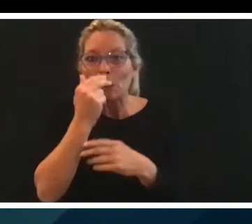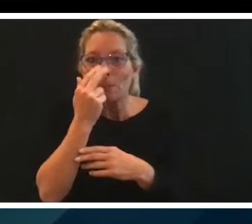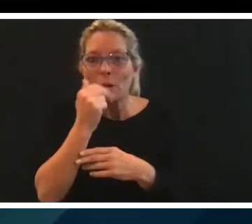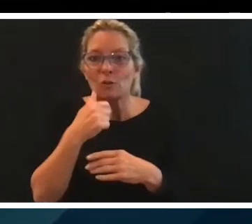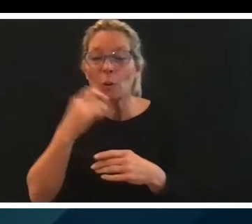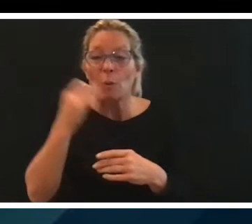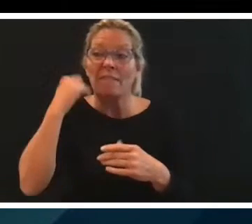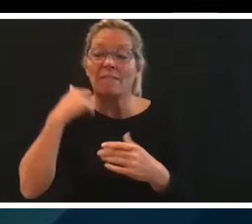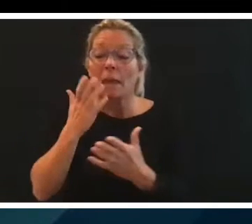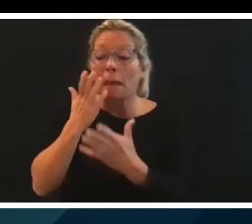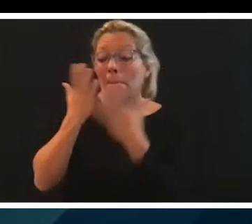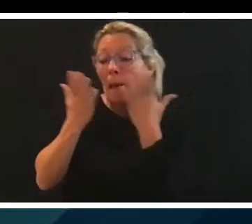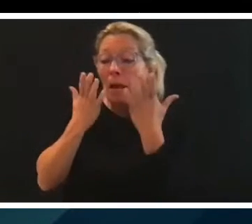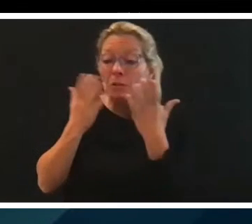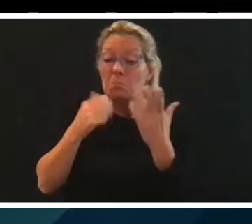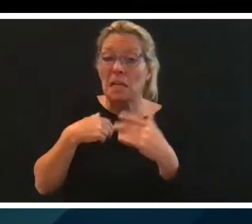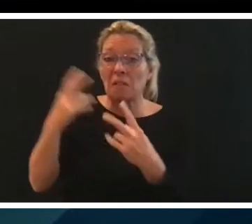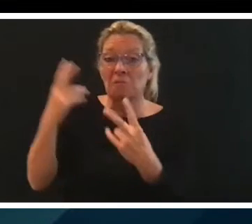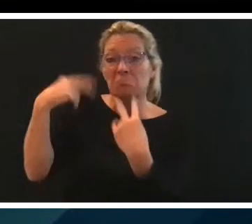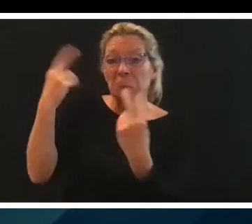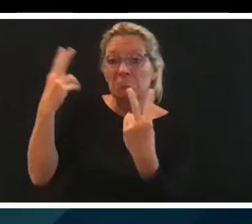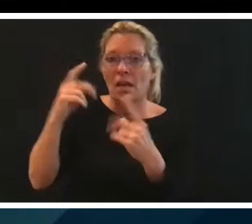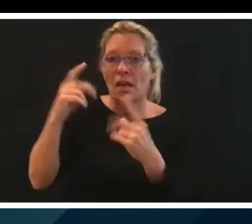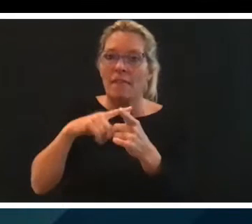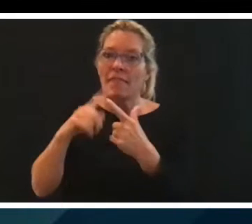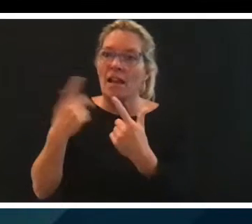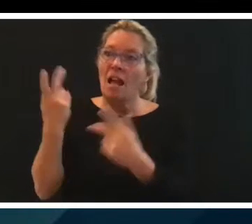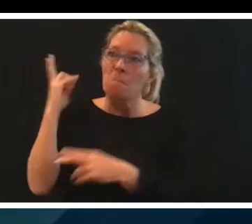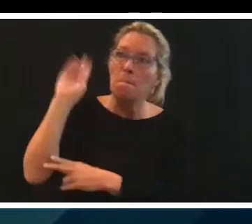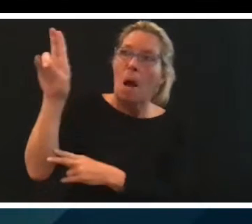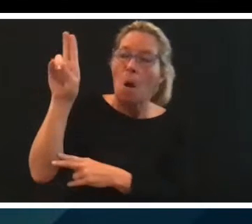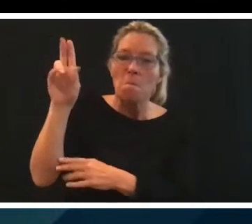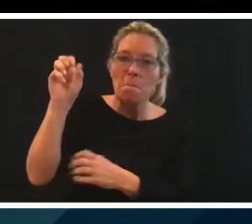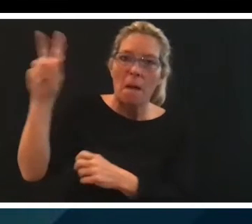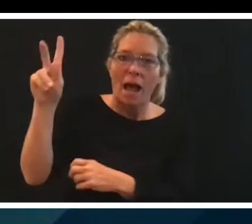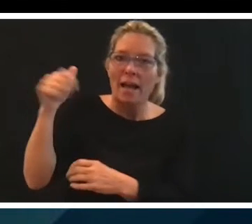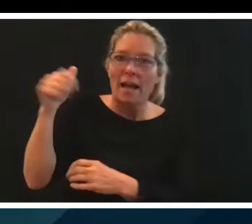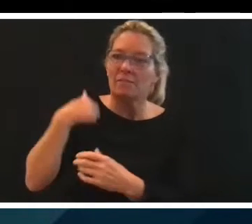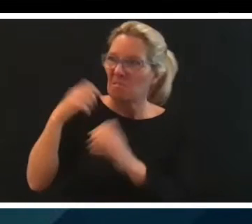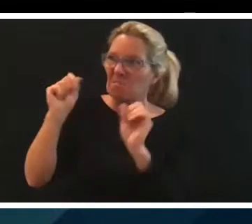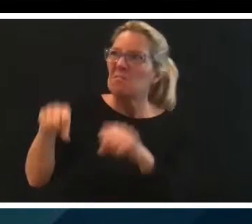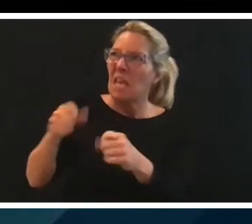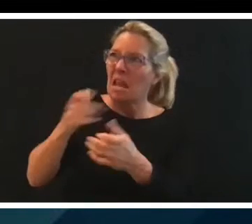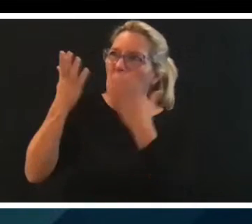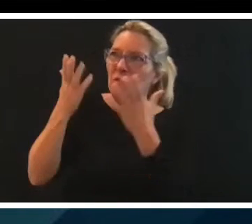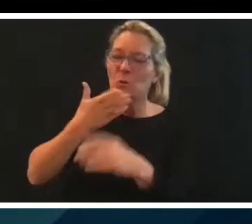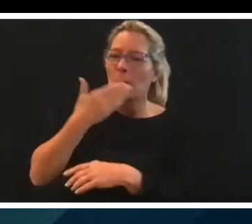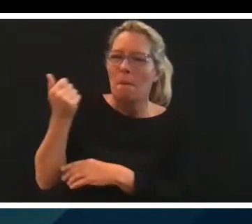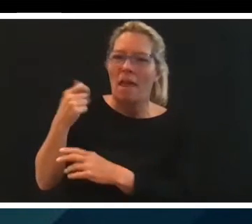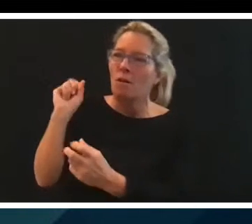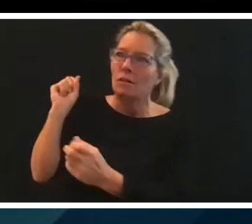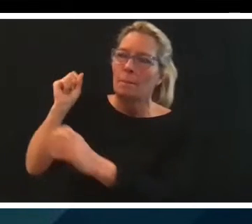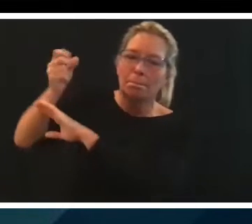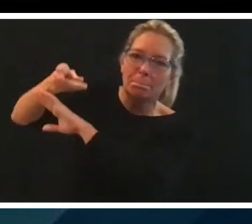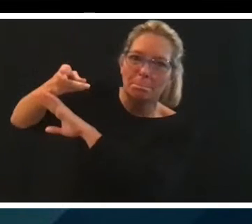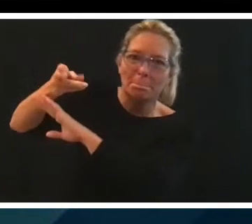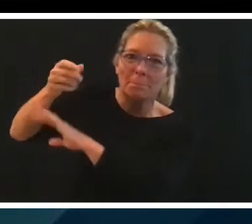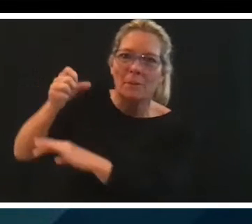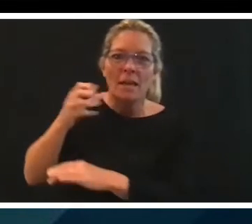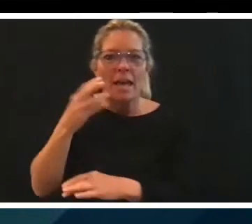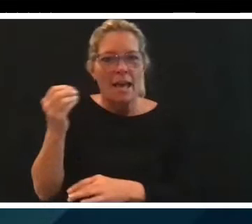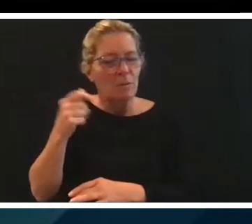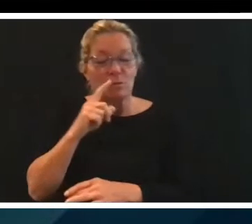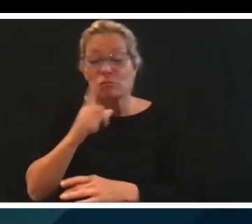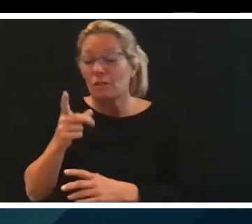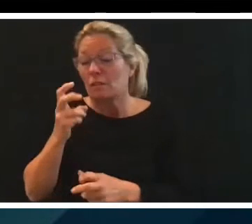them badly. And I had the upper hand because I was a kid, and a kid can embarrass somebody way better than an adult. And it was tough. It was a